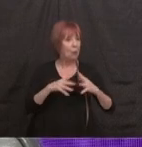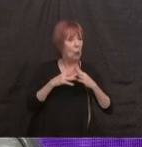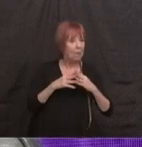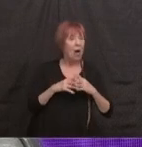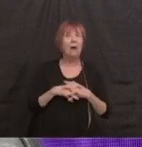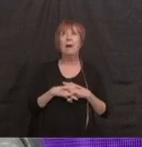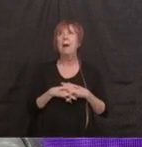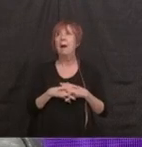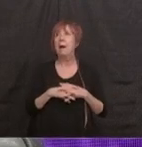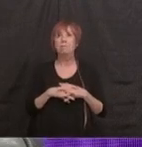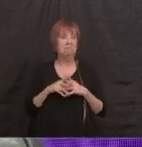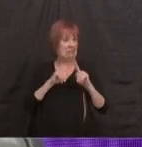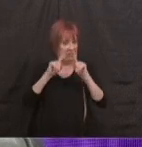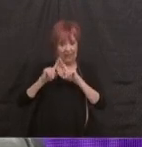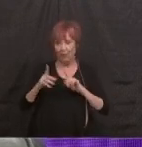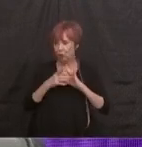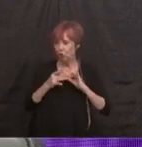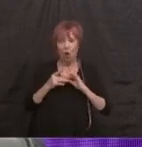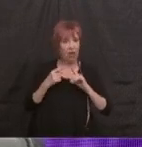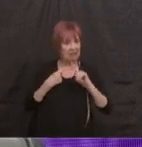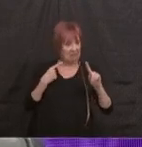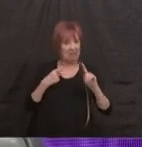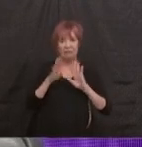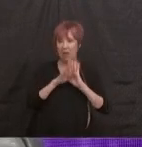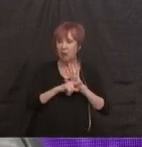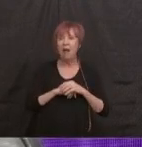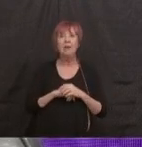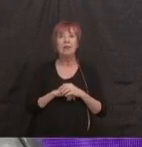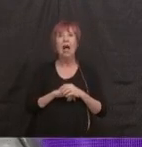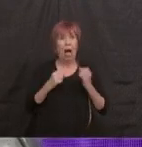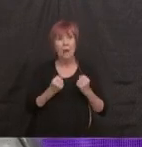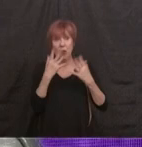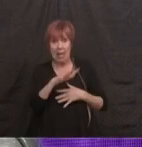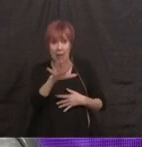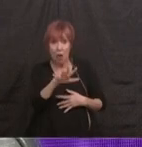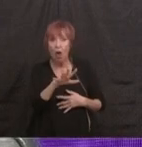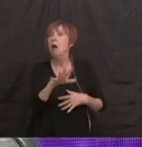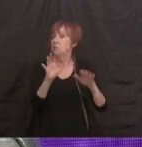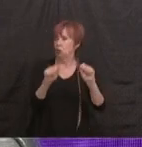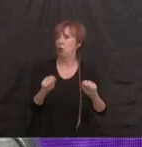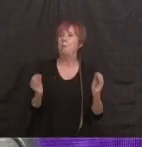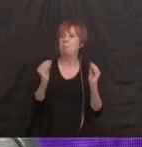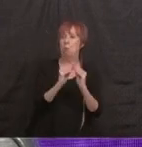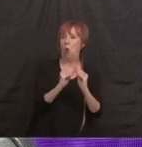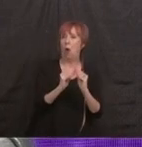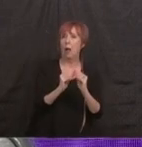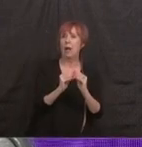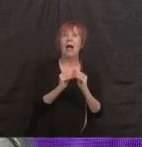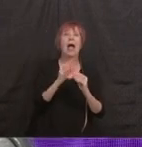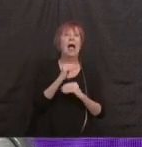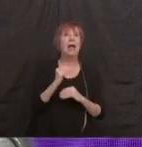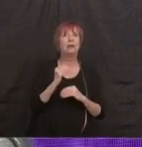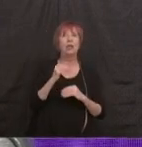know, there's a lot out there, but there could be more. And yeah. I think there could be more content of international stories on